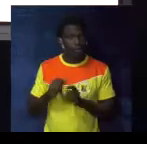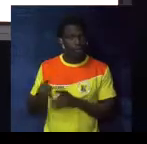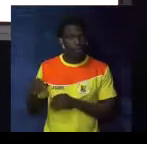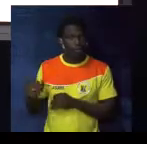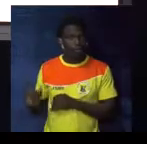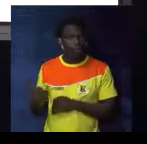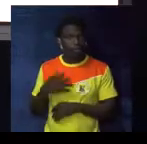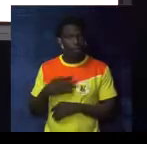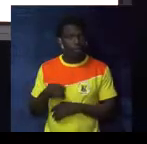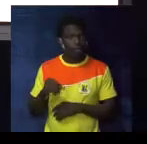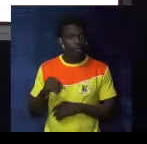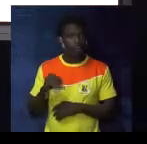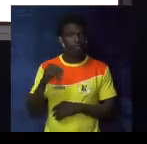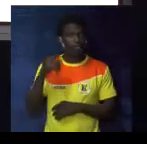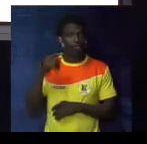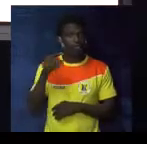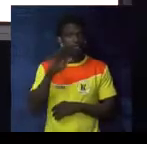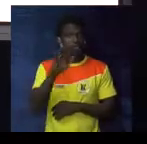and score yourself.